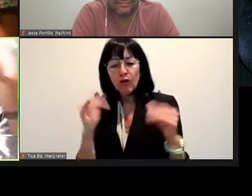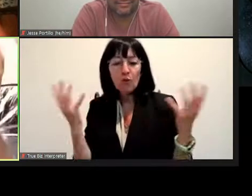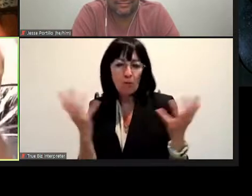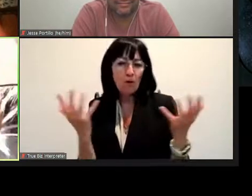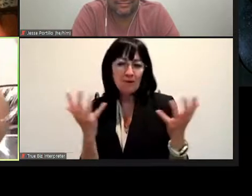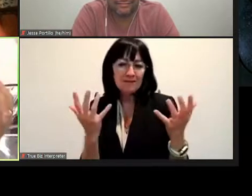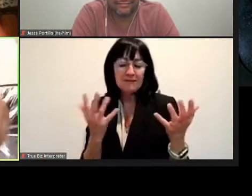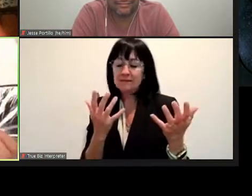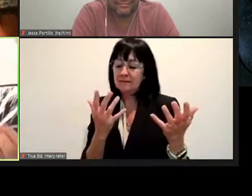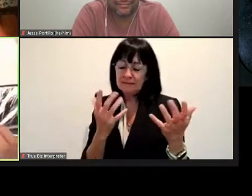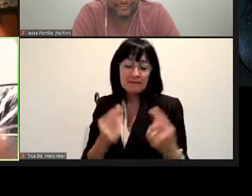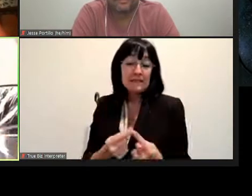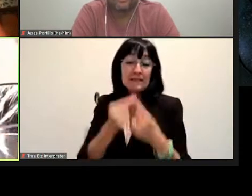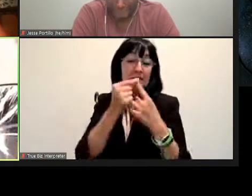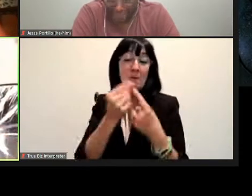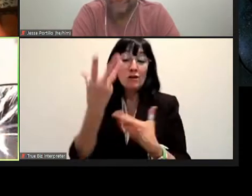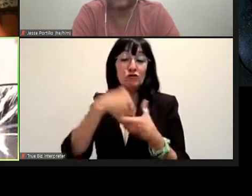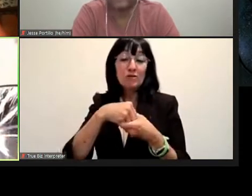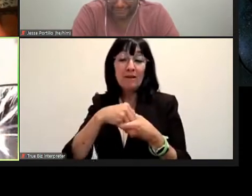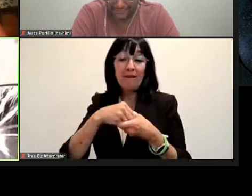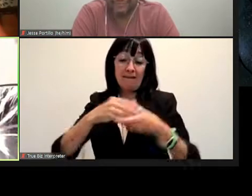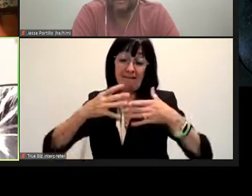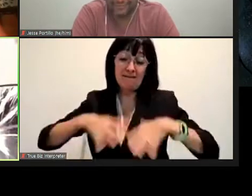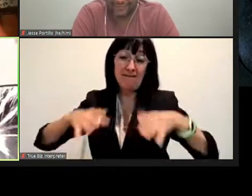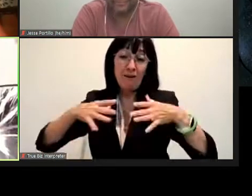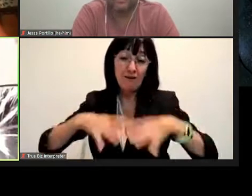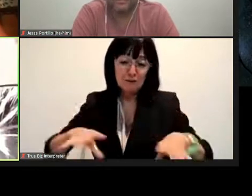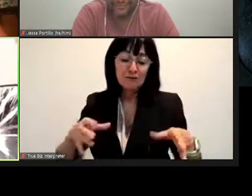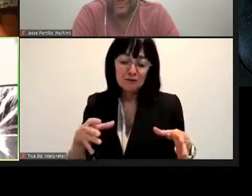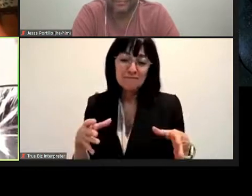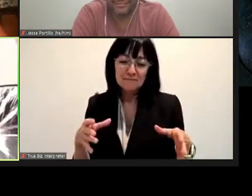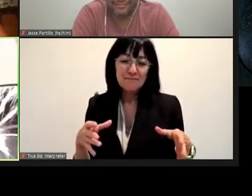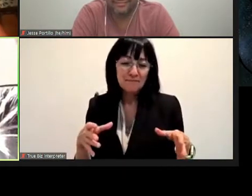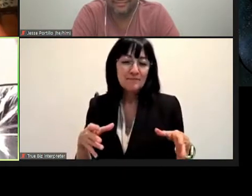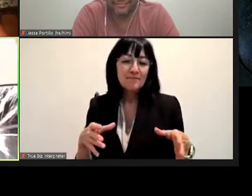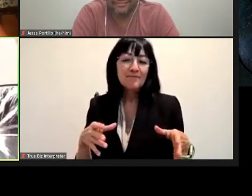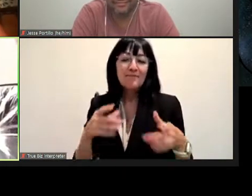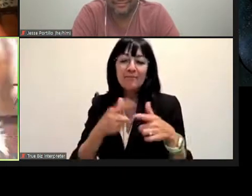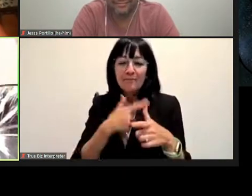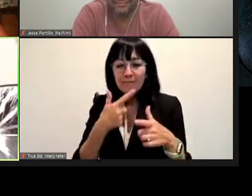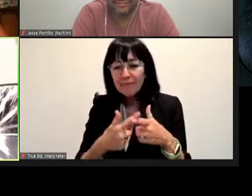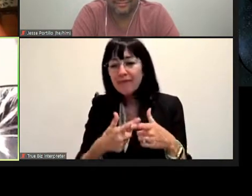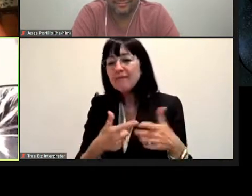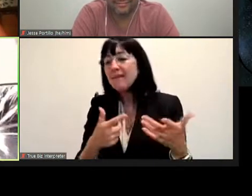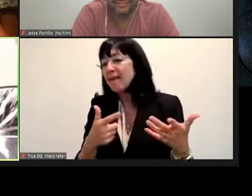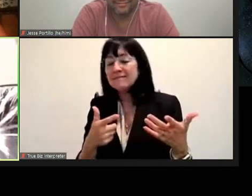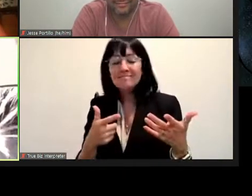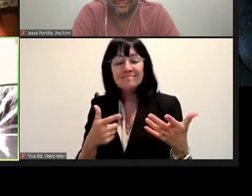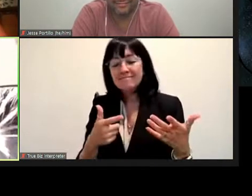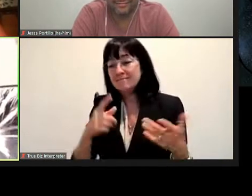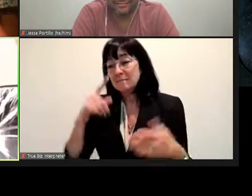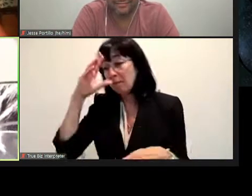the specific terminology for the cut of clothing, but then we'll talk about men's pants, women's pants.